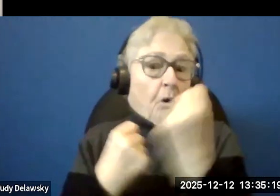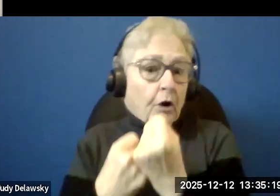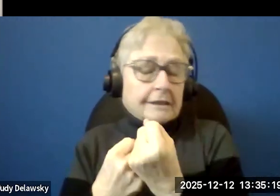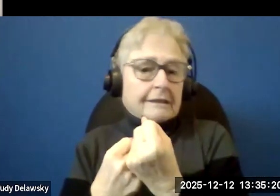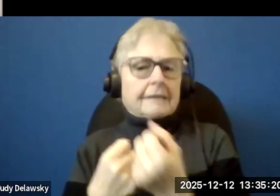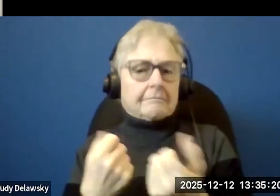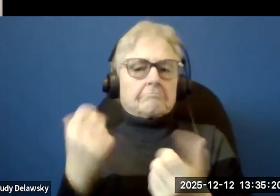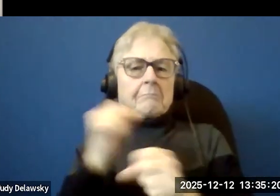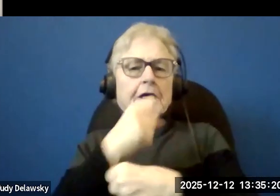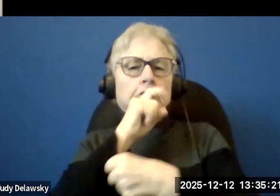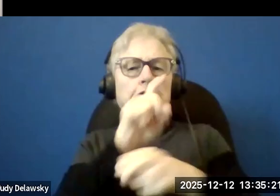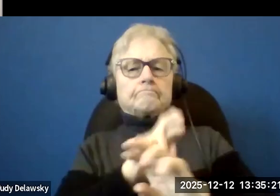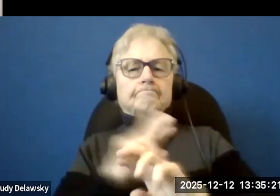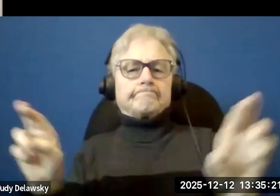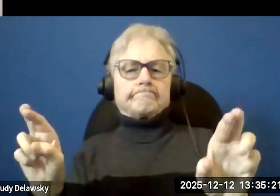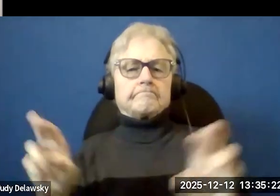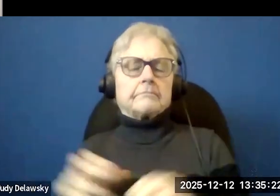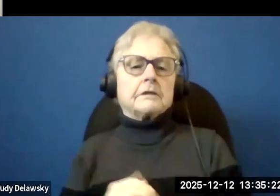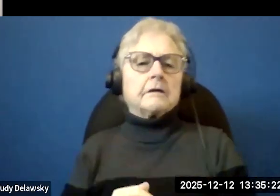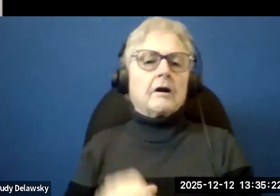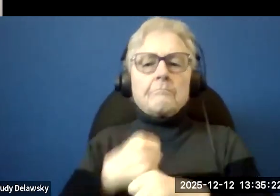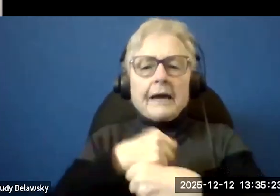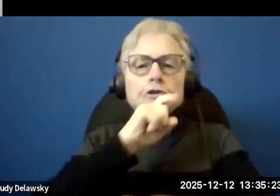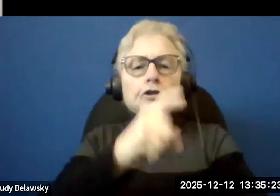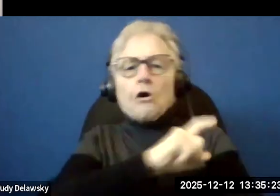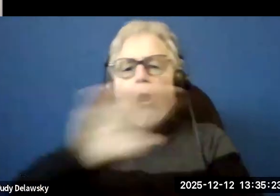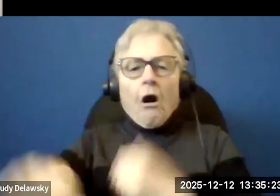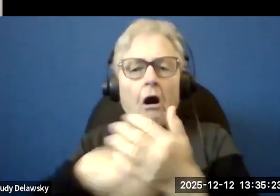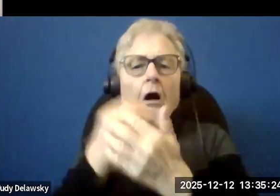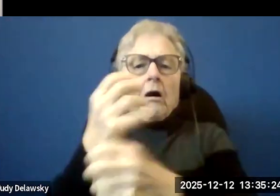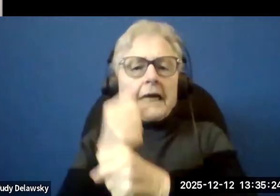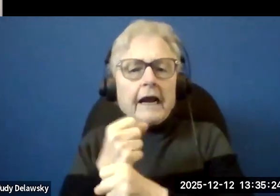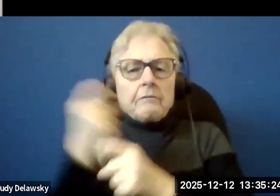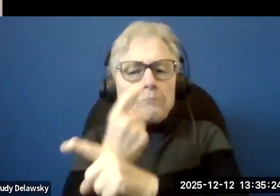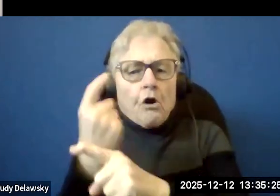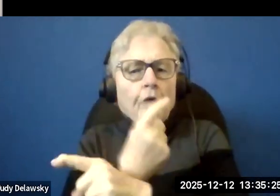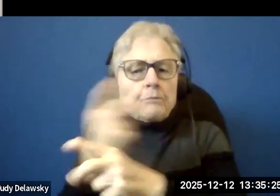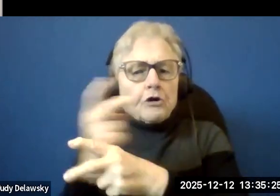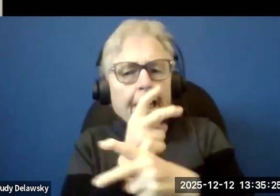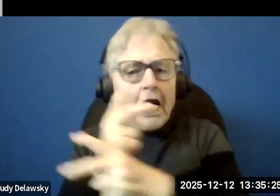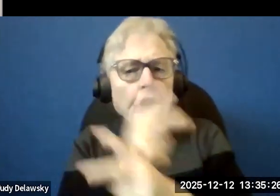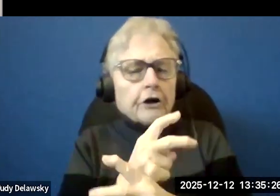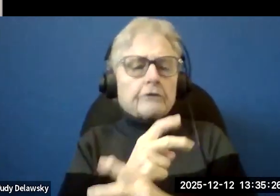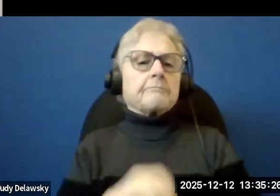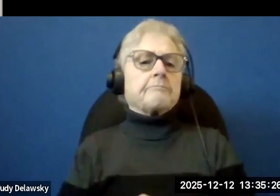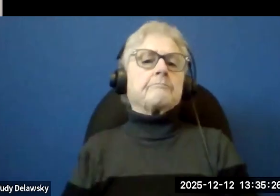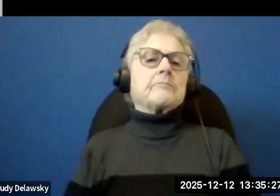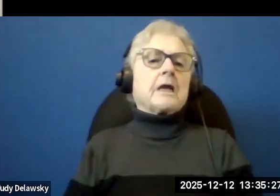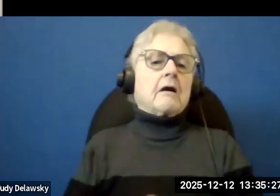of care and attention that is being paid to everybody, and that, you know, we're aware of what's